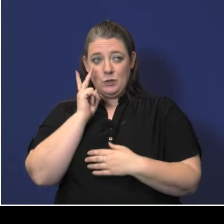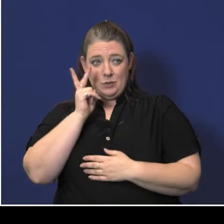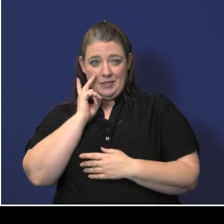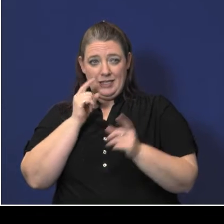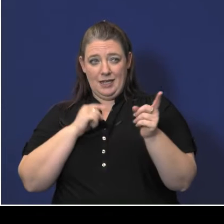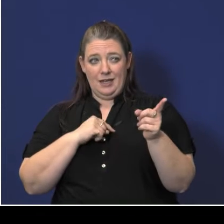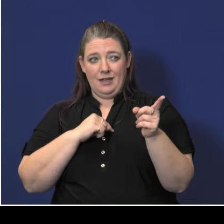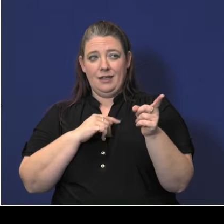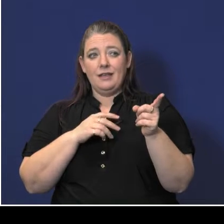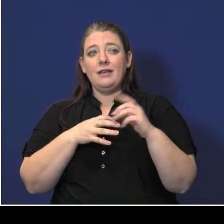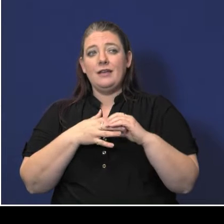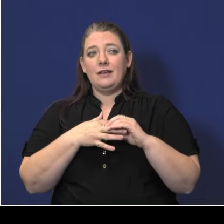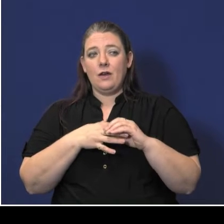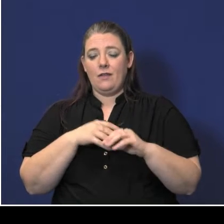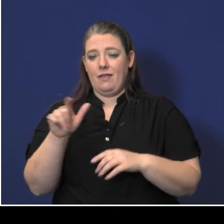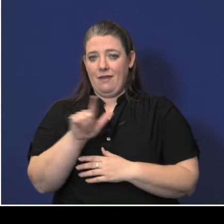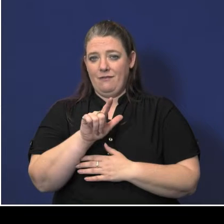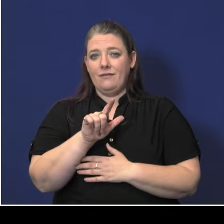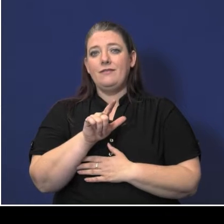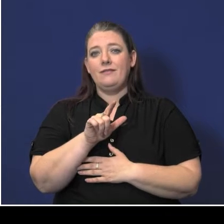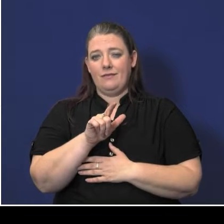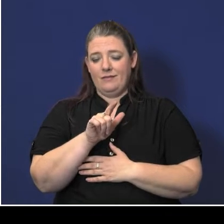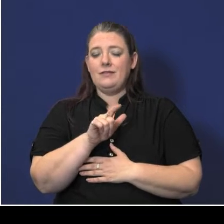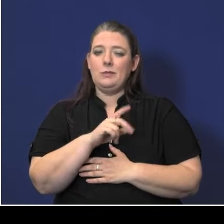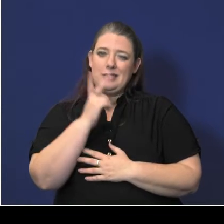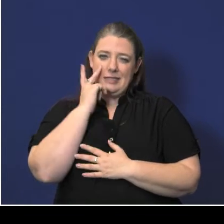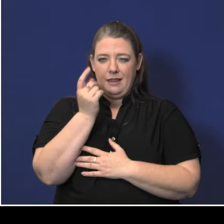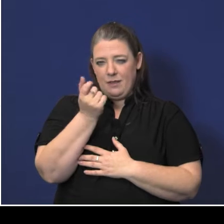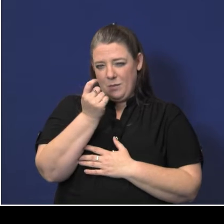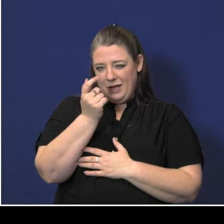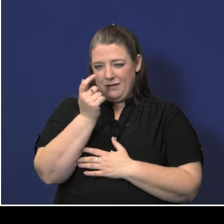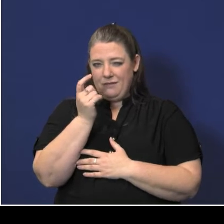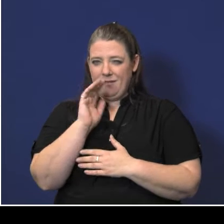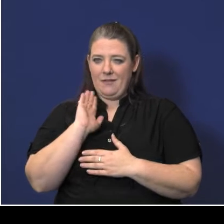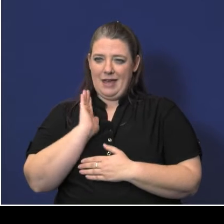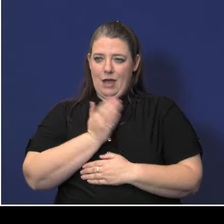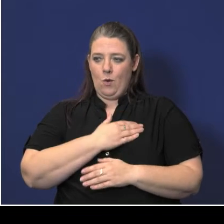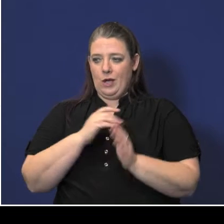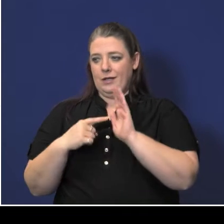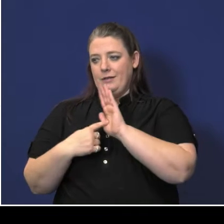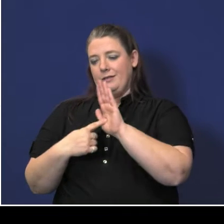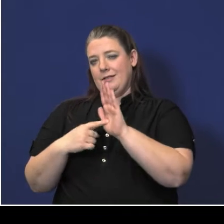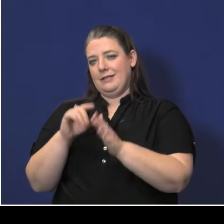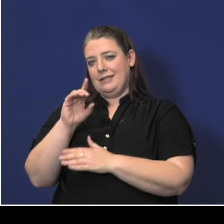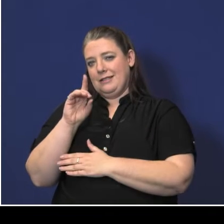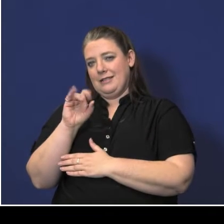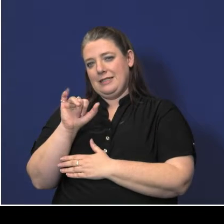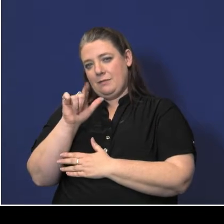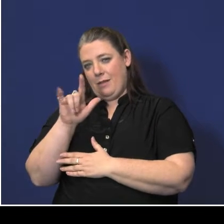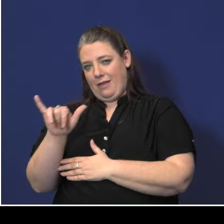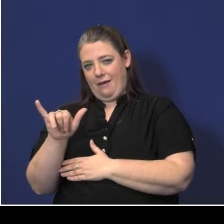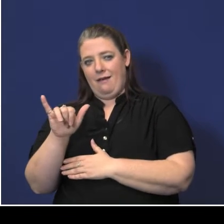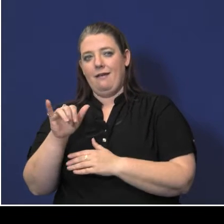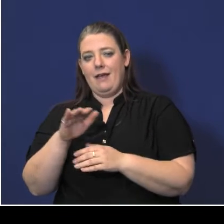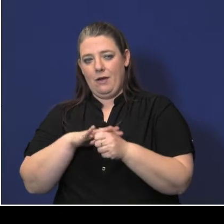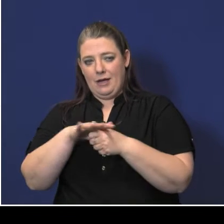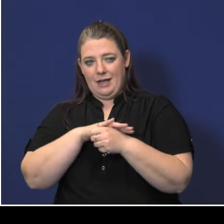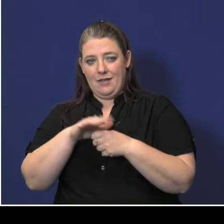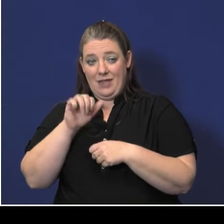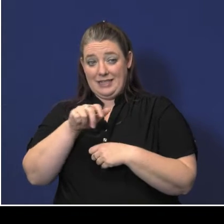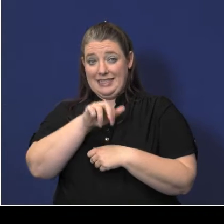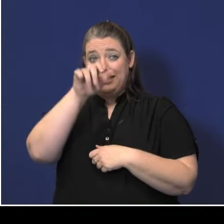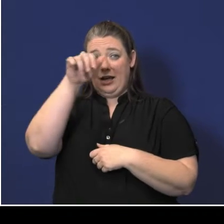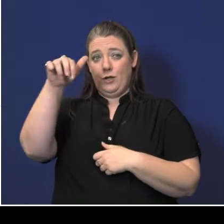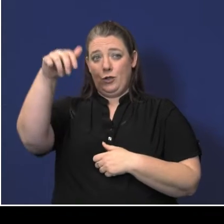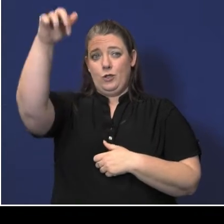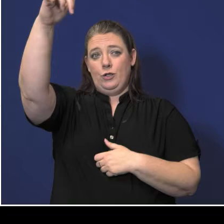on the left, you get to see kind of a little bit of that art display area. That big stair that is connecting us is not only connecting us to the parterre, like I